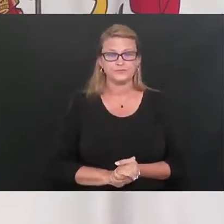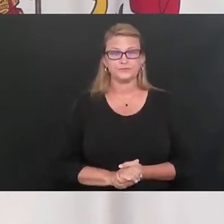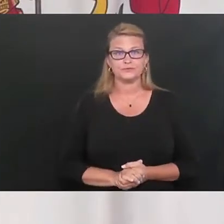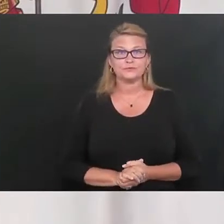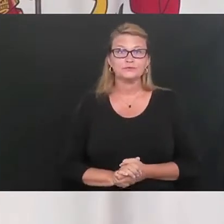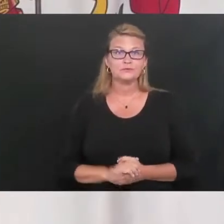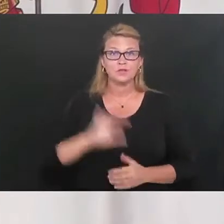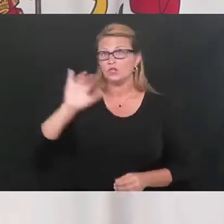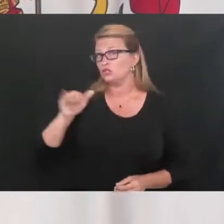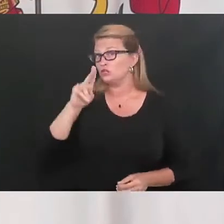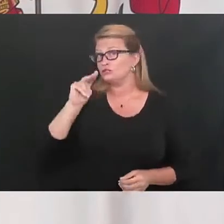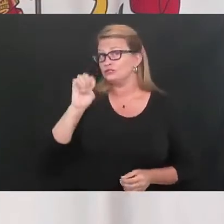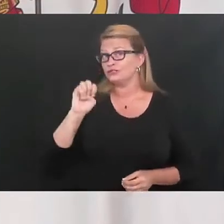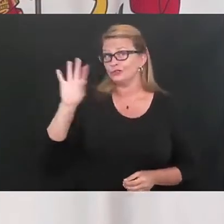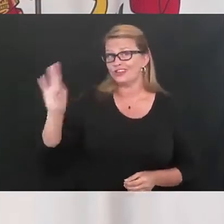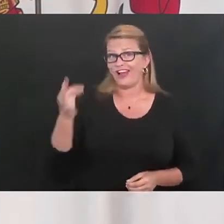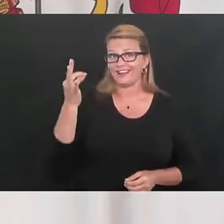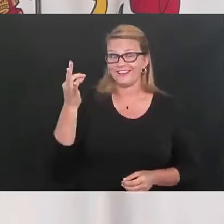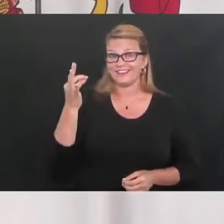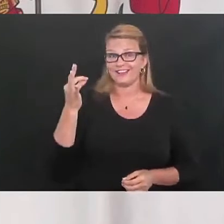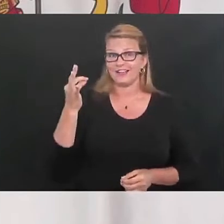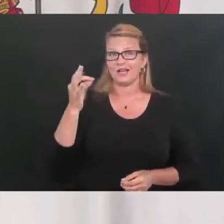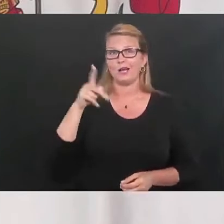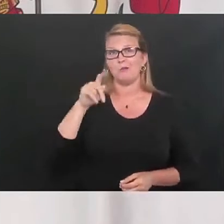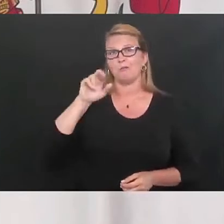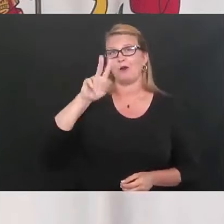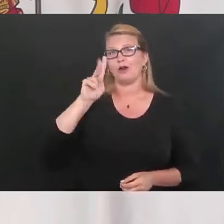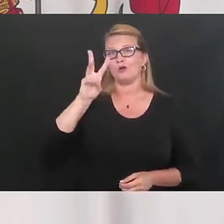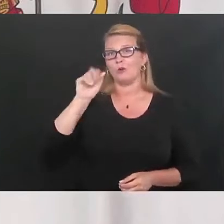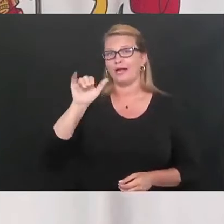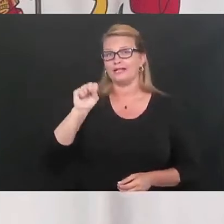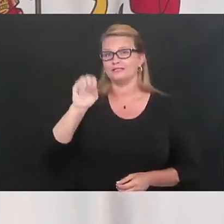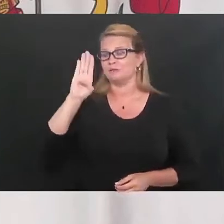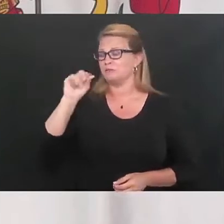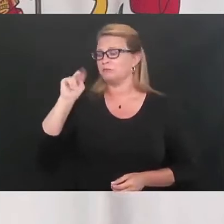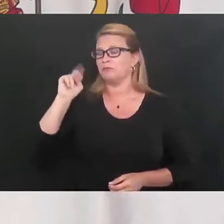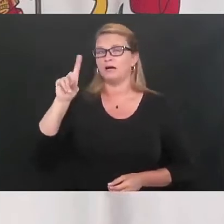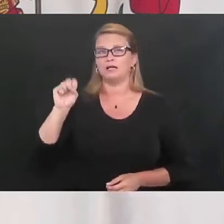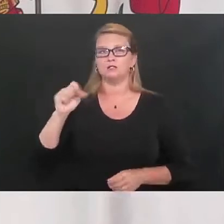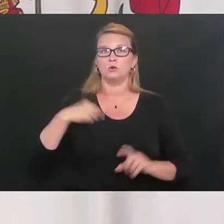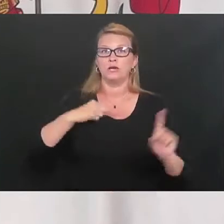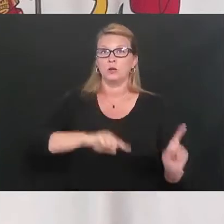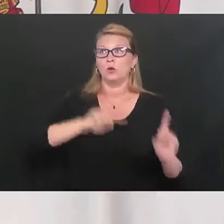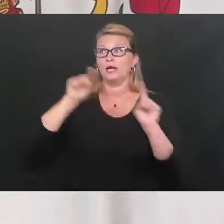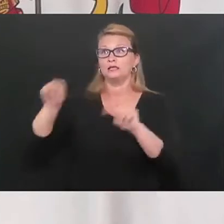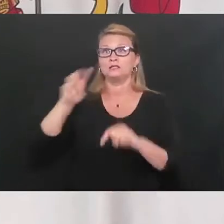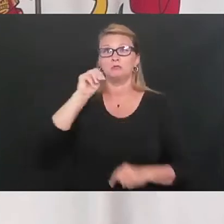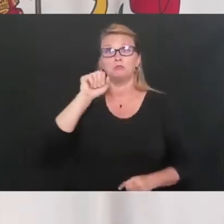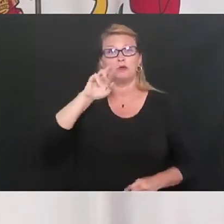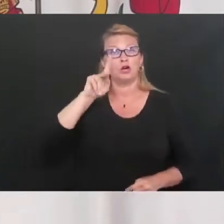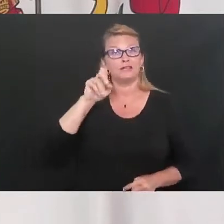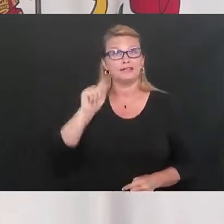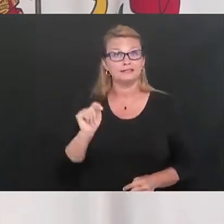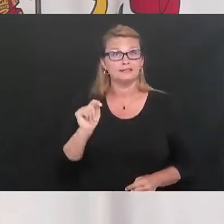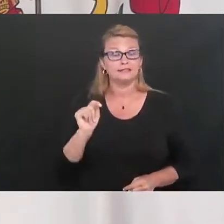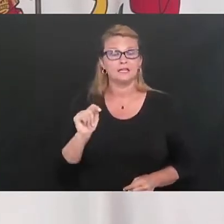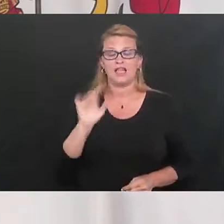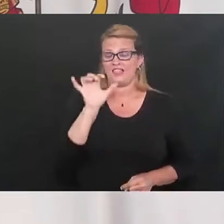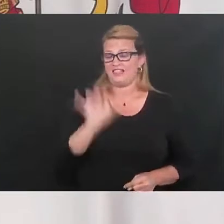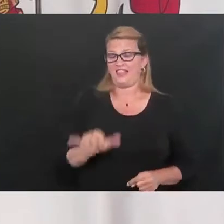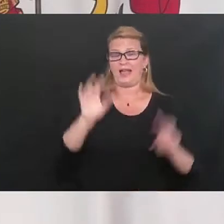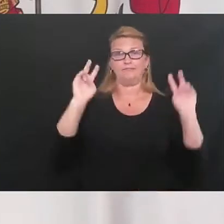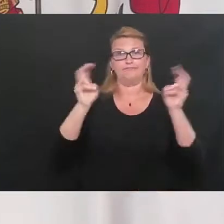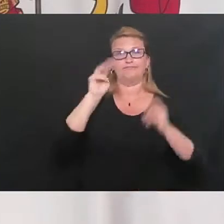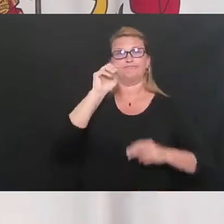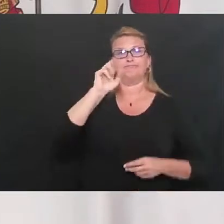Okay, on June the 9th, on our Parkways Authority bond sale, on June the 9th, we went to the market. You know, I'm a firm believer that the market